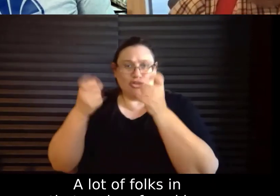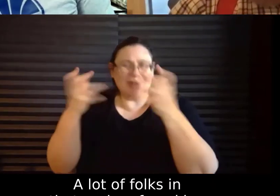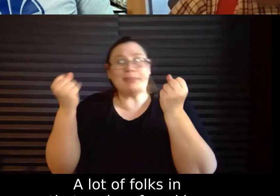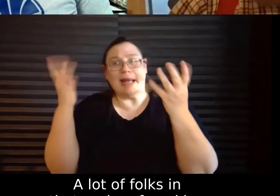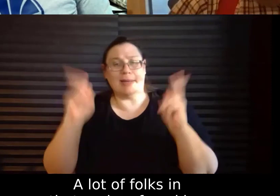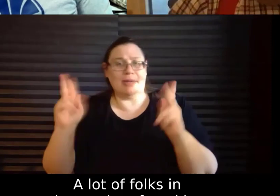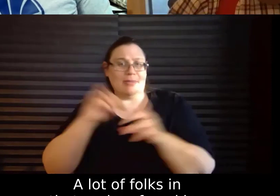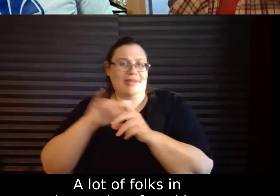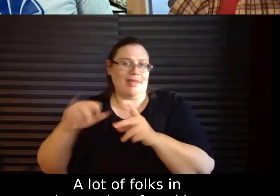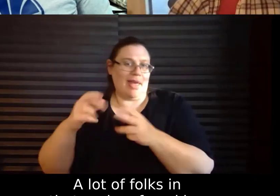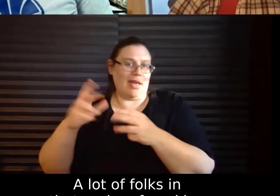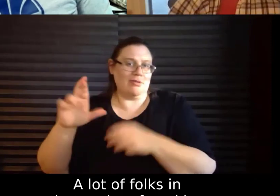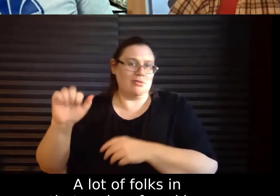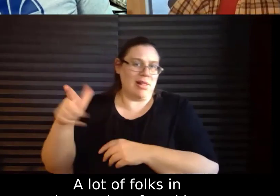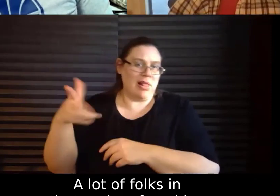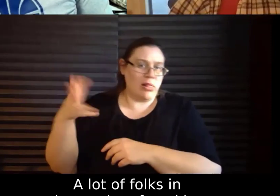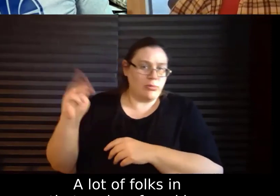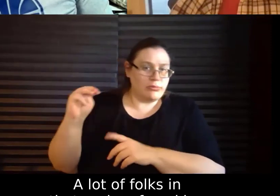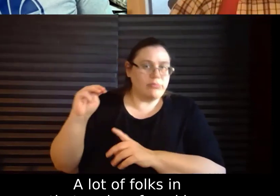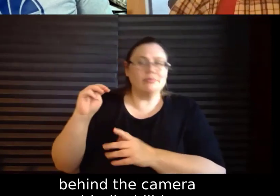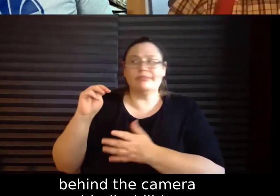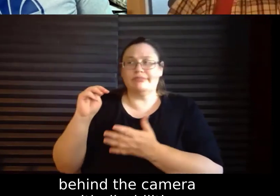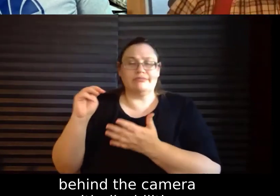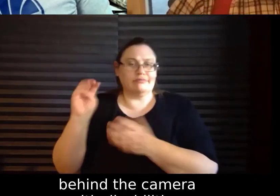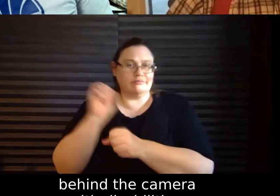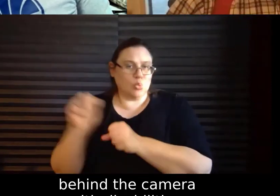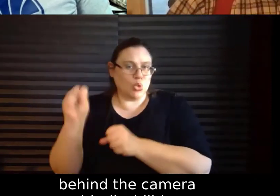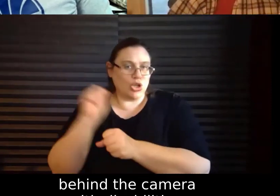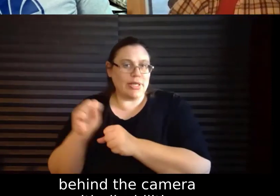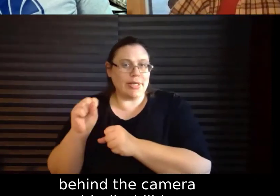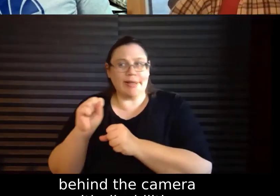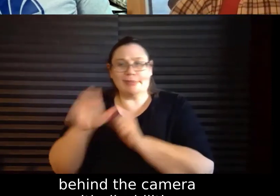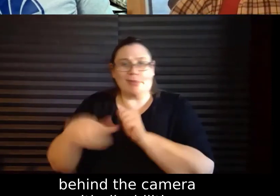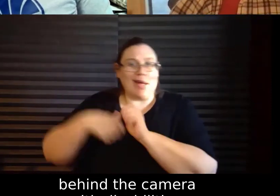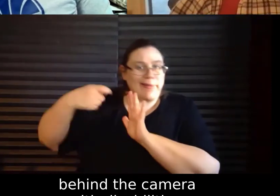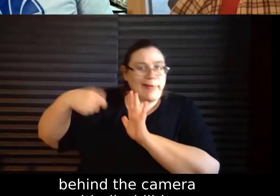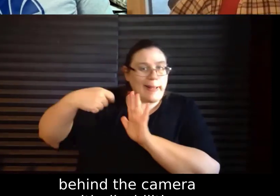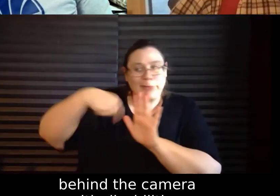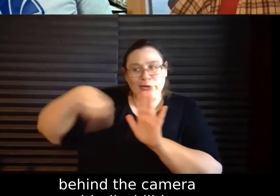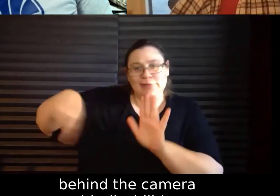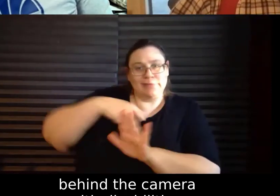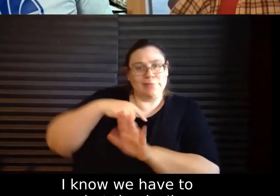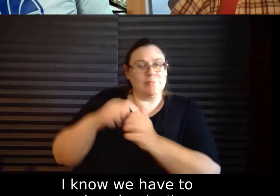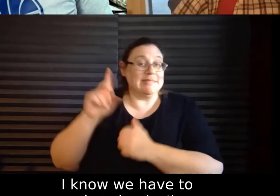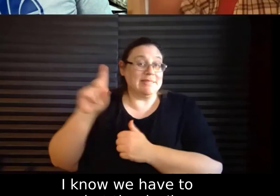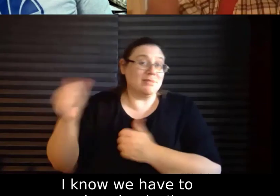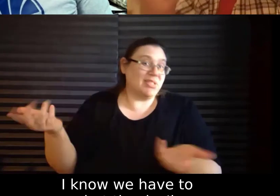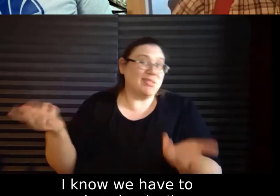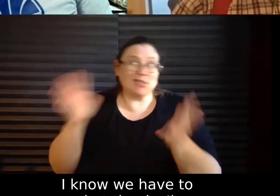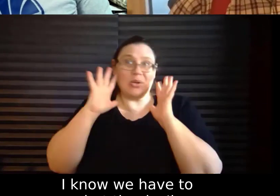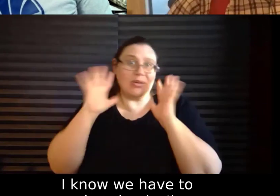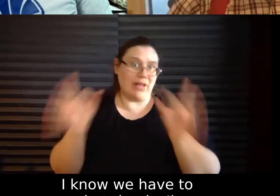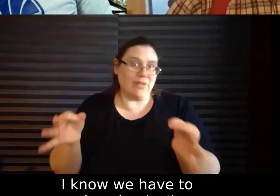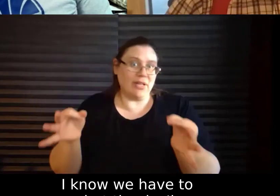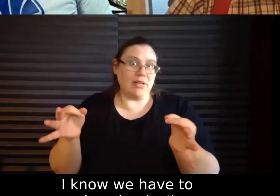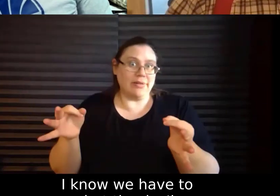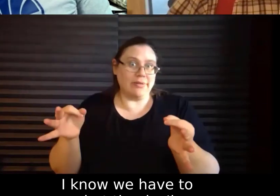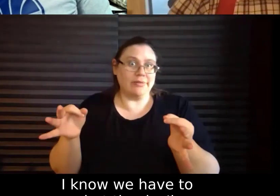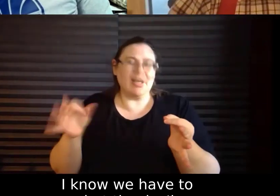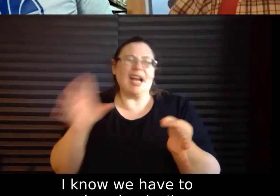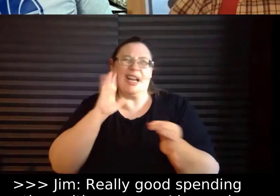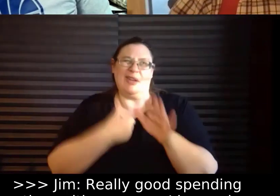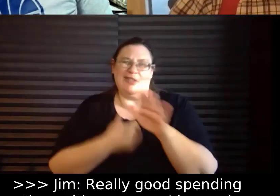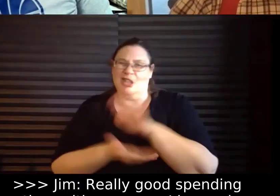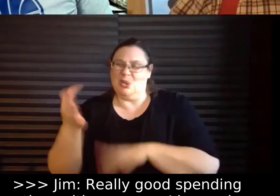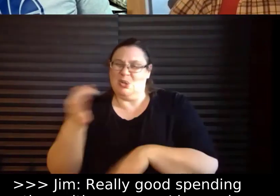realm of working behind the camera with disability. So definitely we're moving. I know we have to go, but I wanted